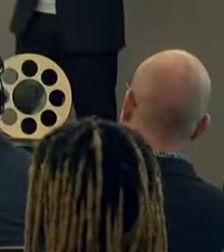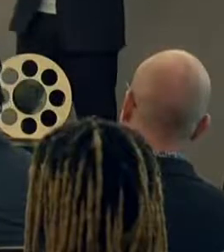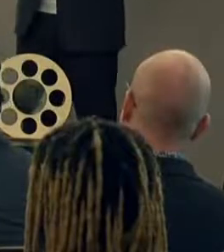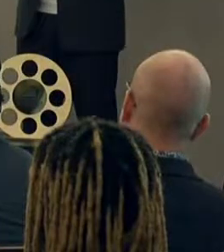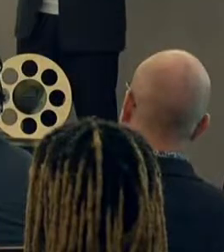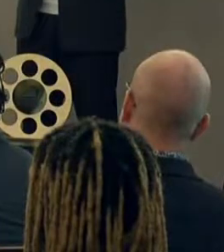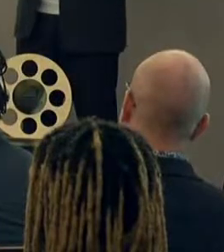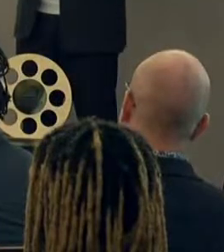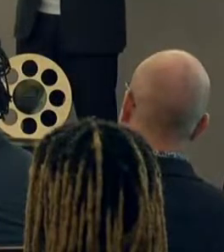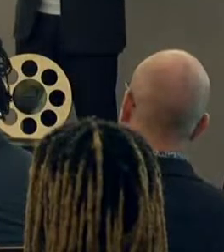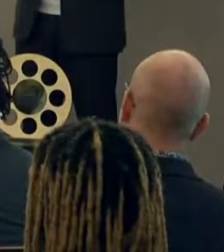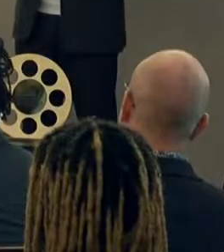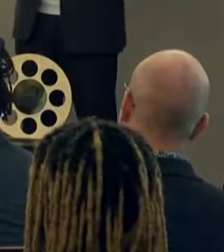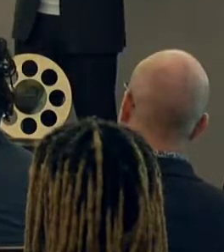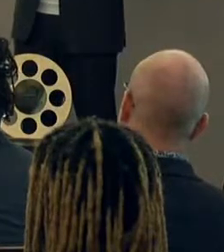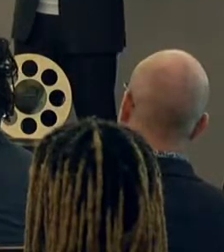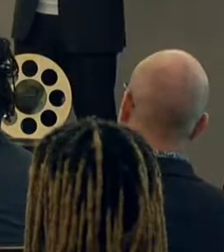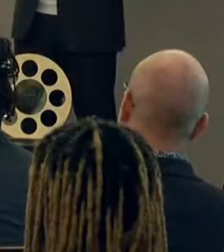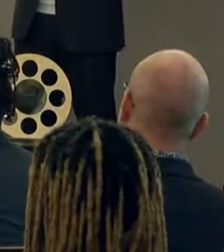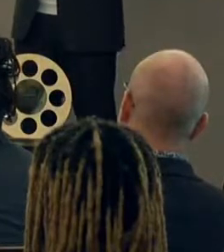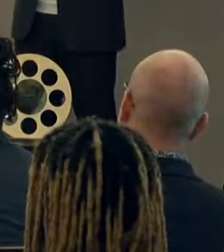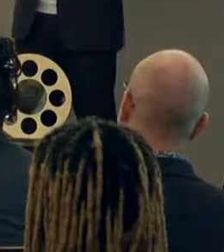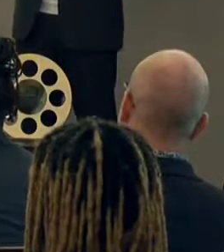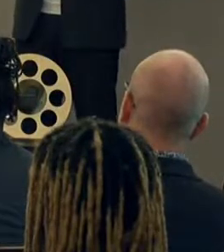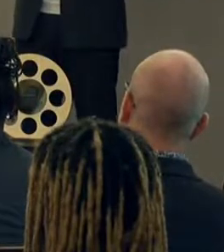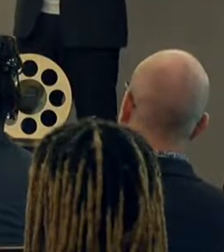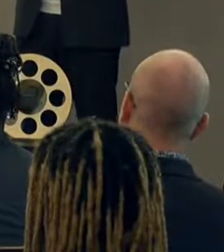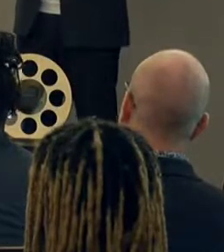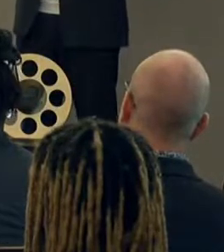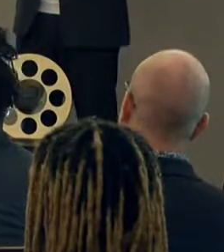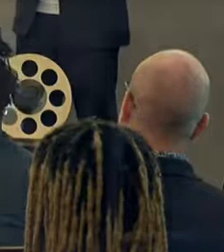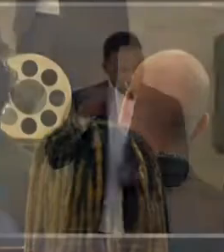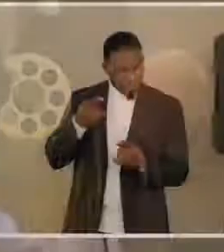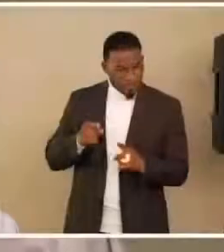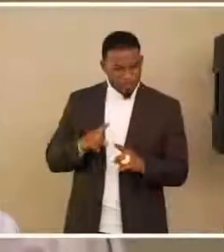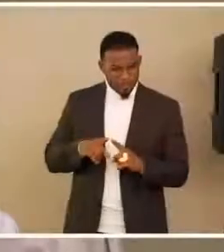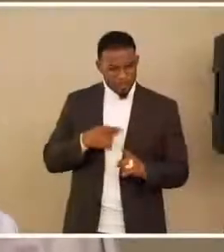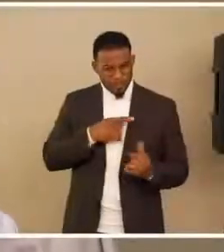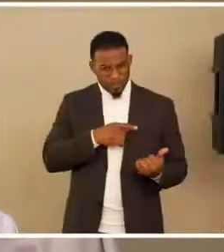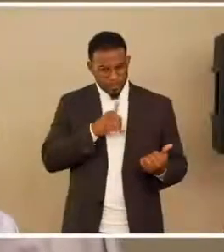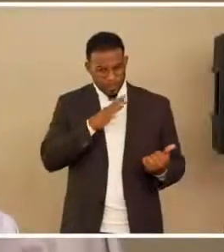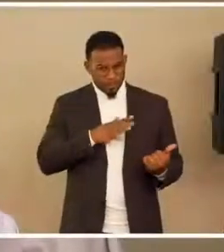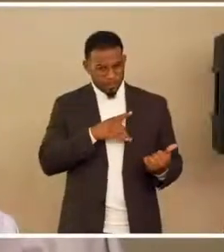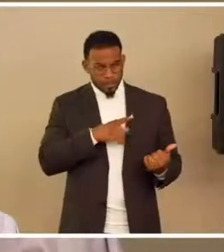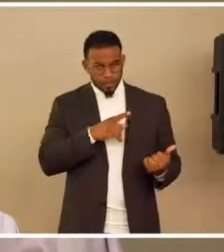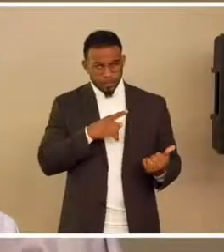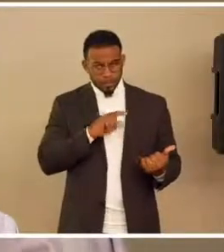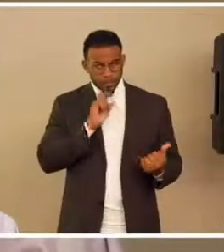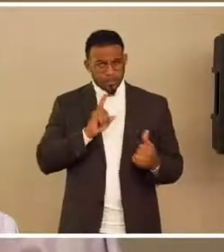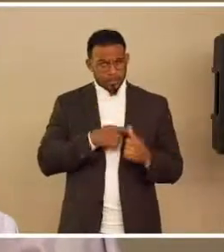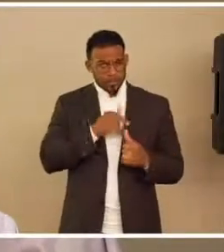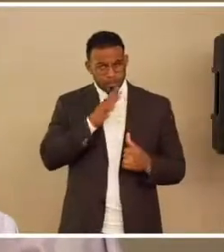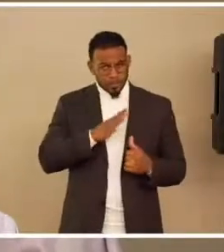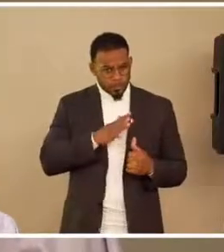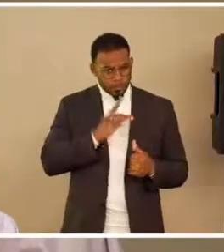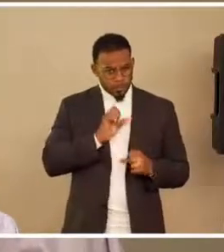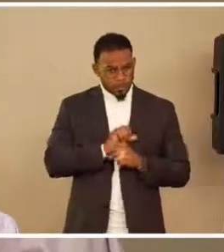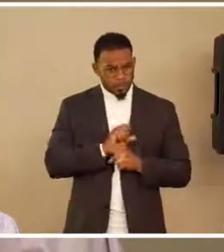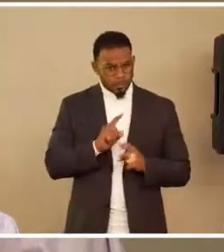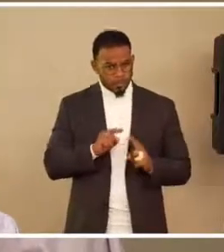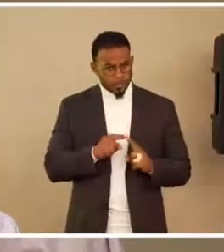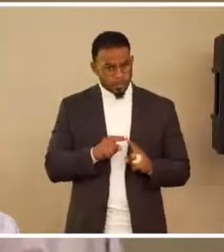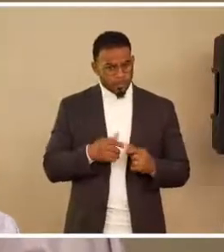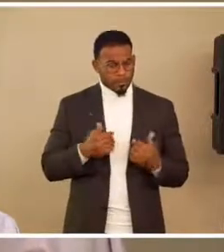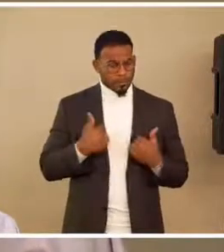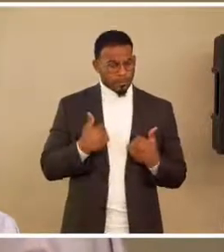mentioned Özlem Palsy in my film. It's like my deep regret. I don't know what happened, but she's the first woman actually